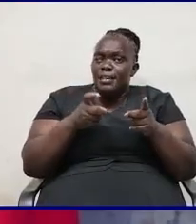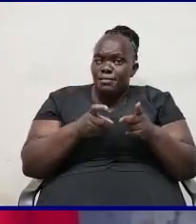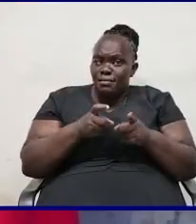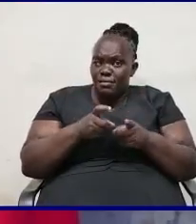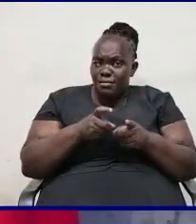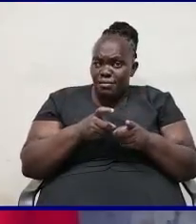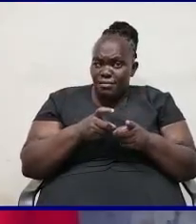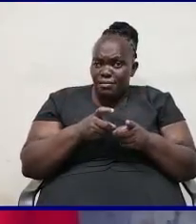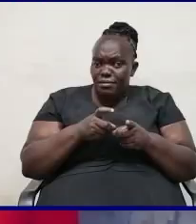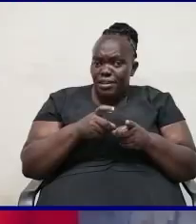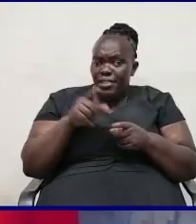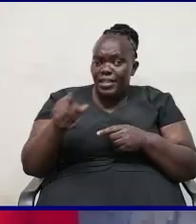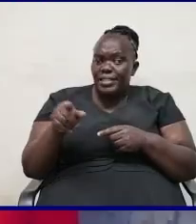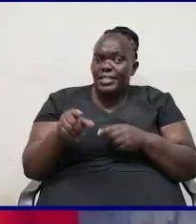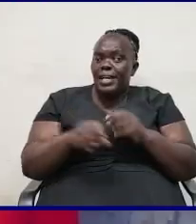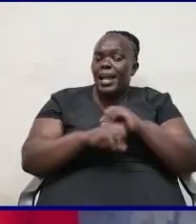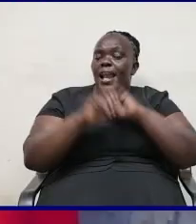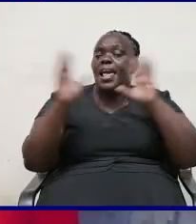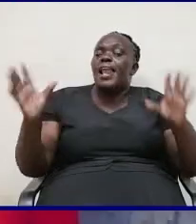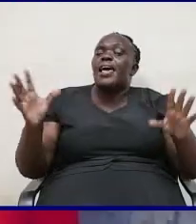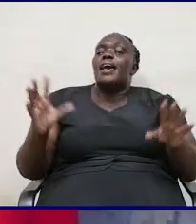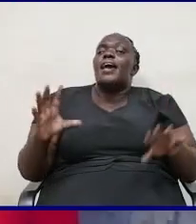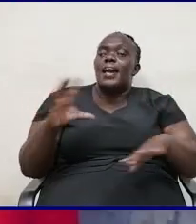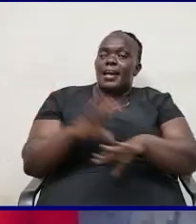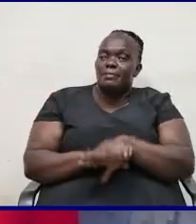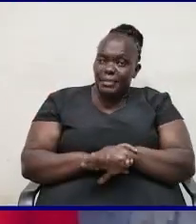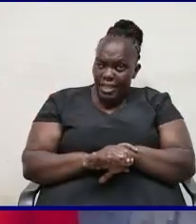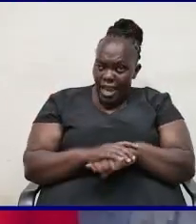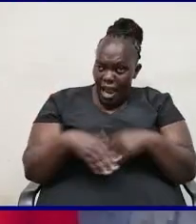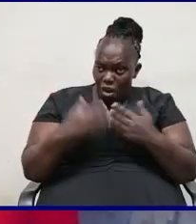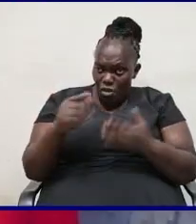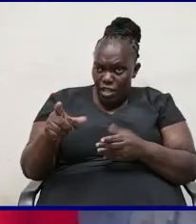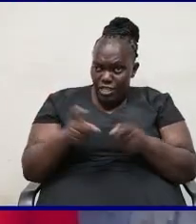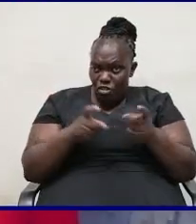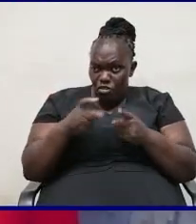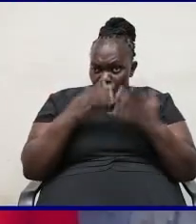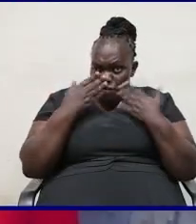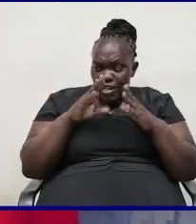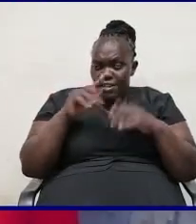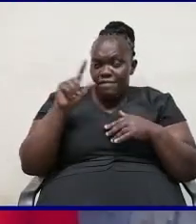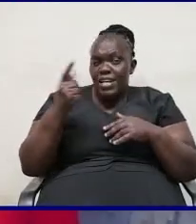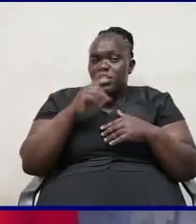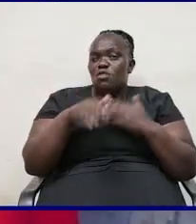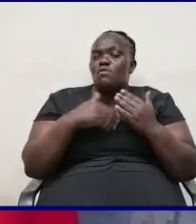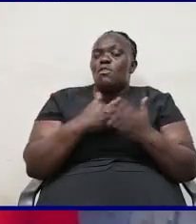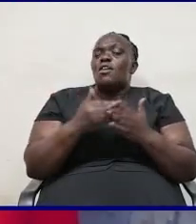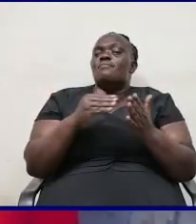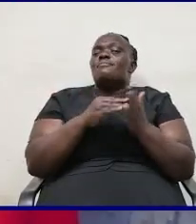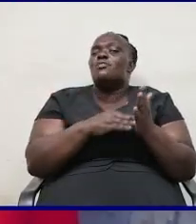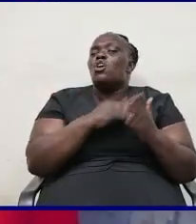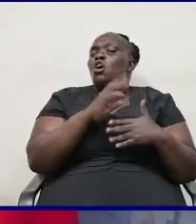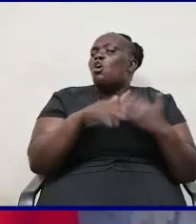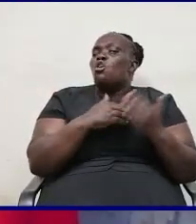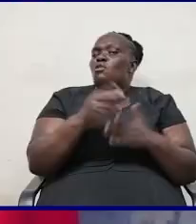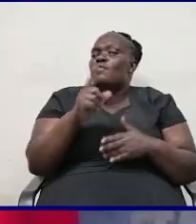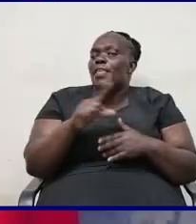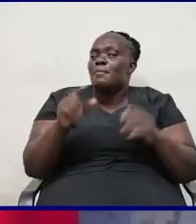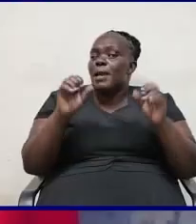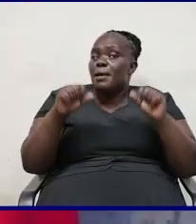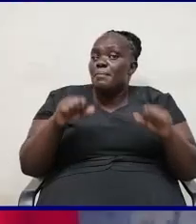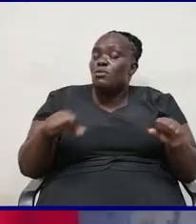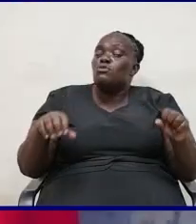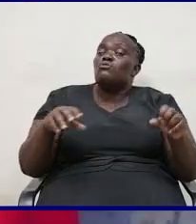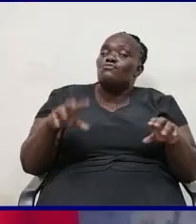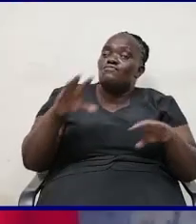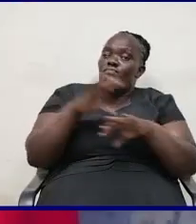regulations that clearly capture how this will be regulated. First of all, we will list them down, all of them. So we'll be able to capture.